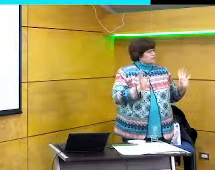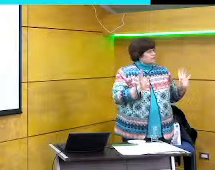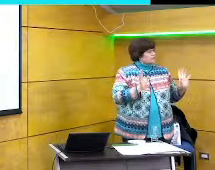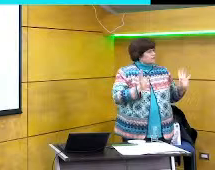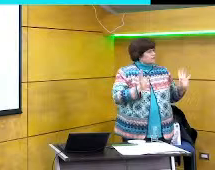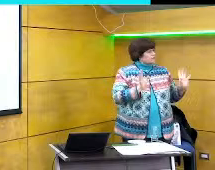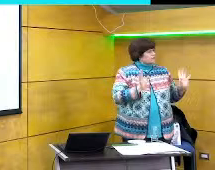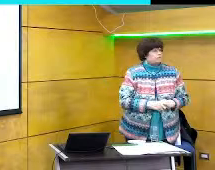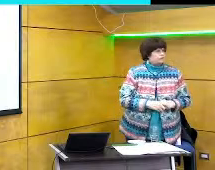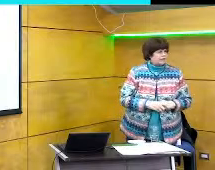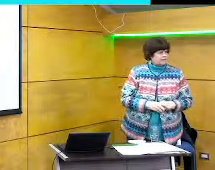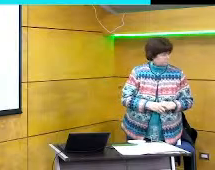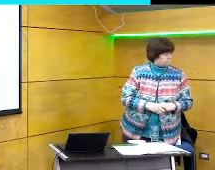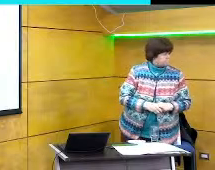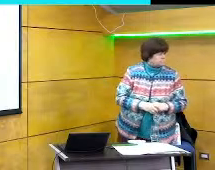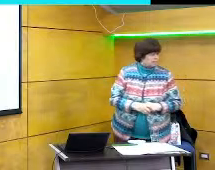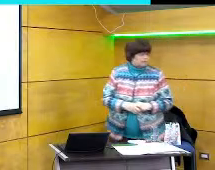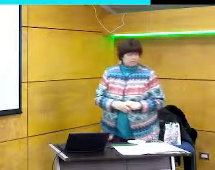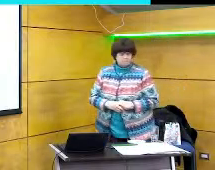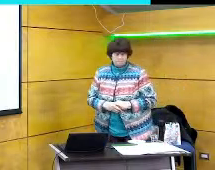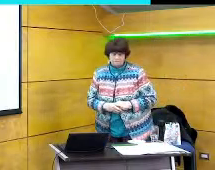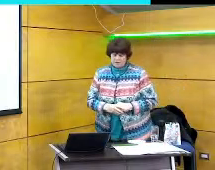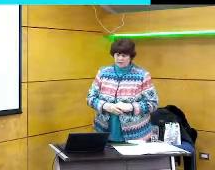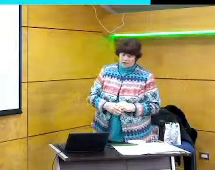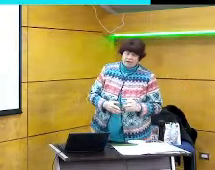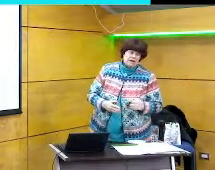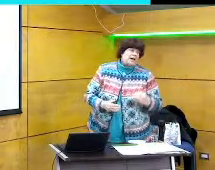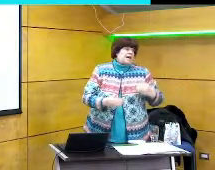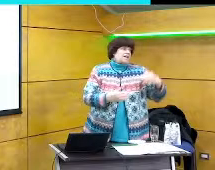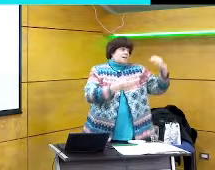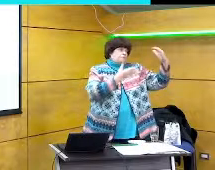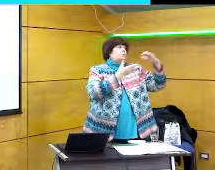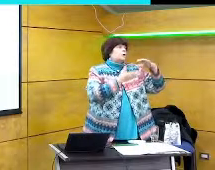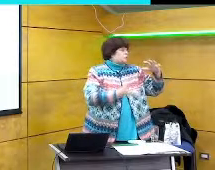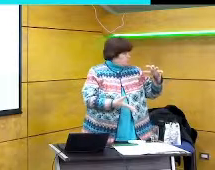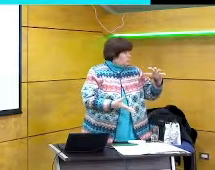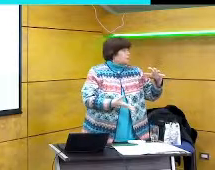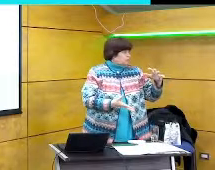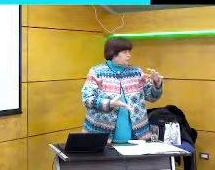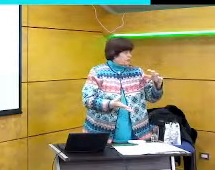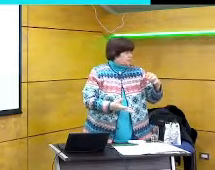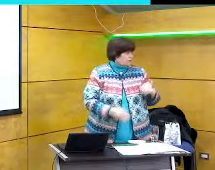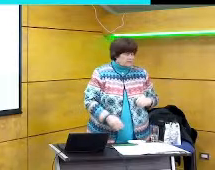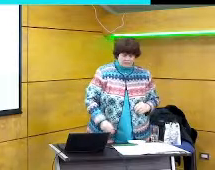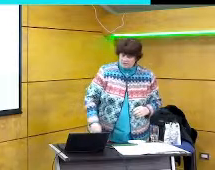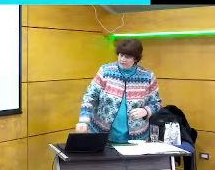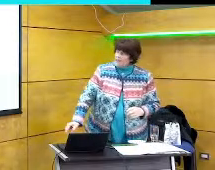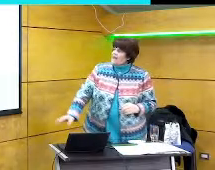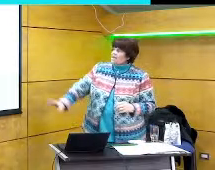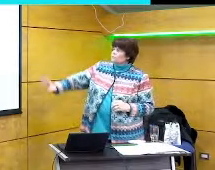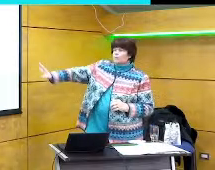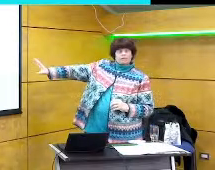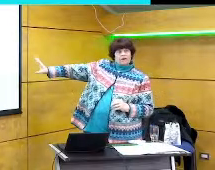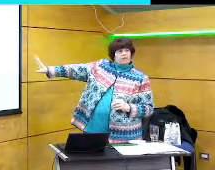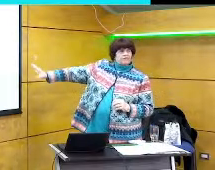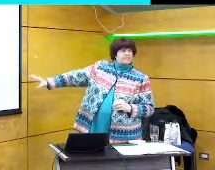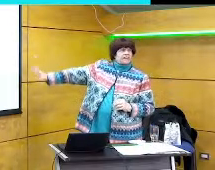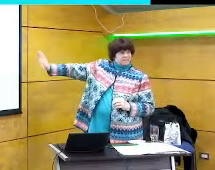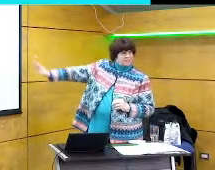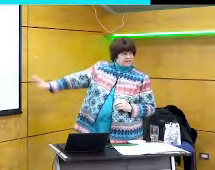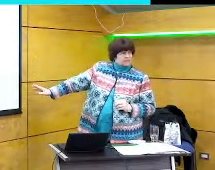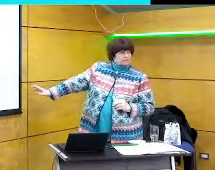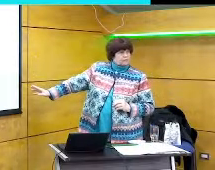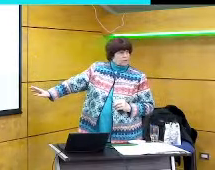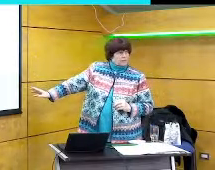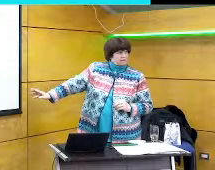stuff when you do that. And if you want to do a whole unit on it. Every one of our events